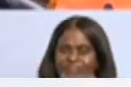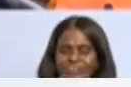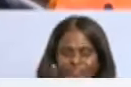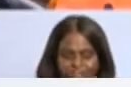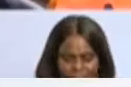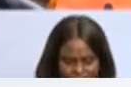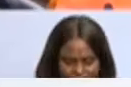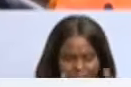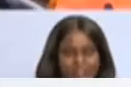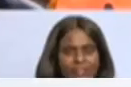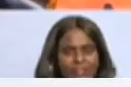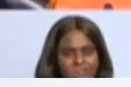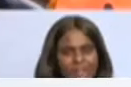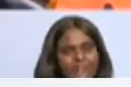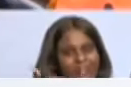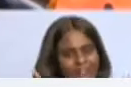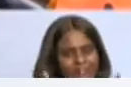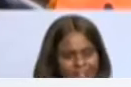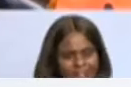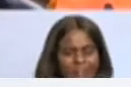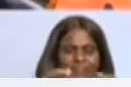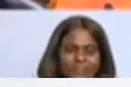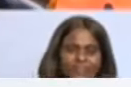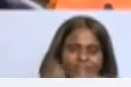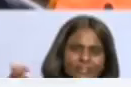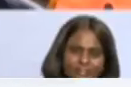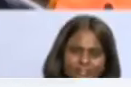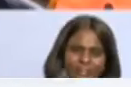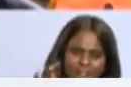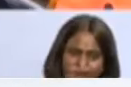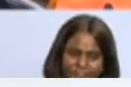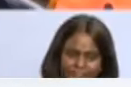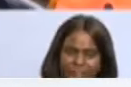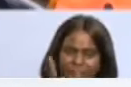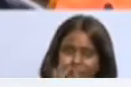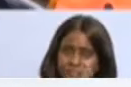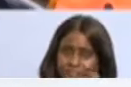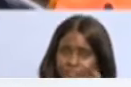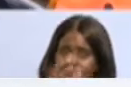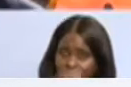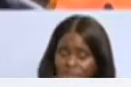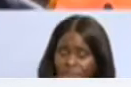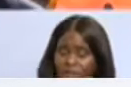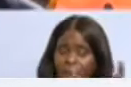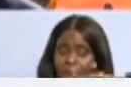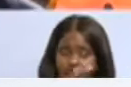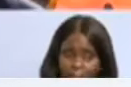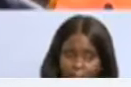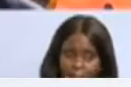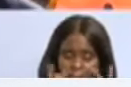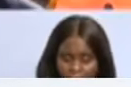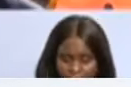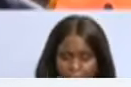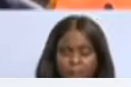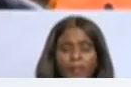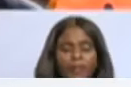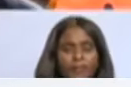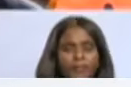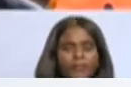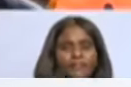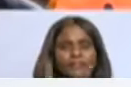continue deliberately attracting investors in these sectors, and once more, in these zones, we invite citizens of